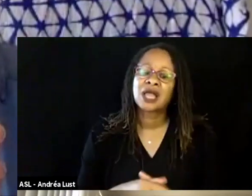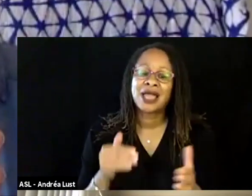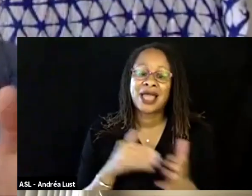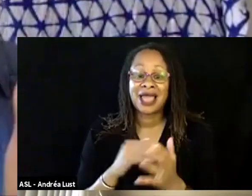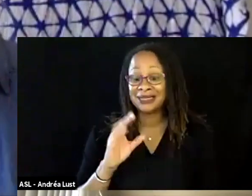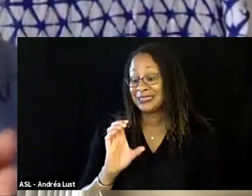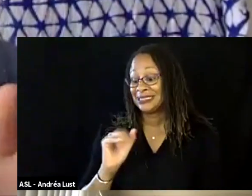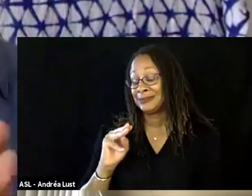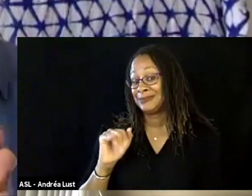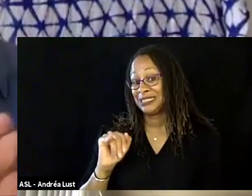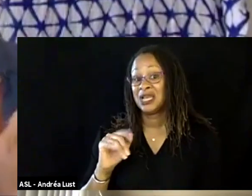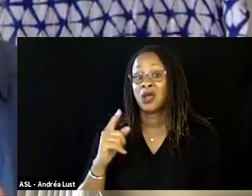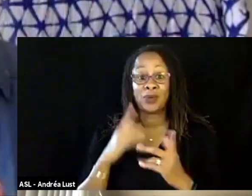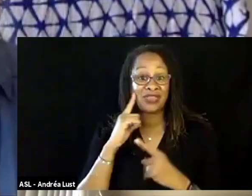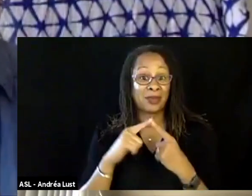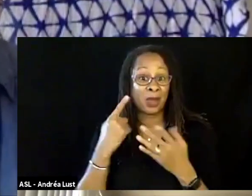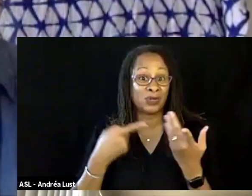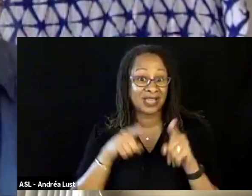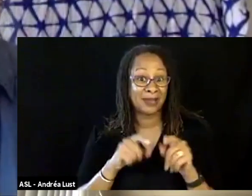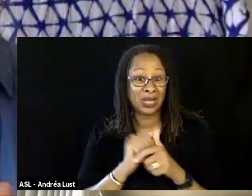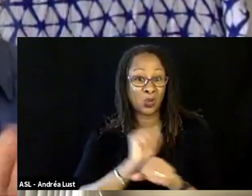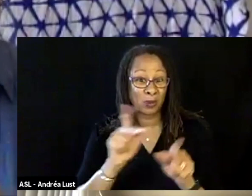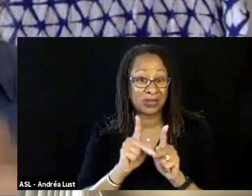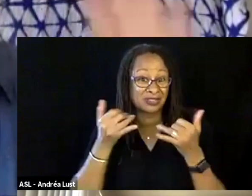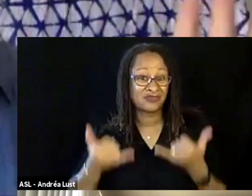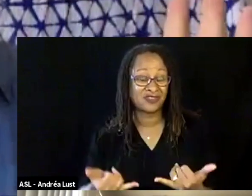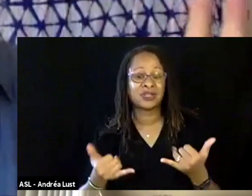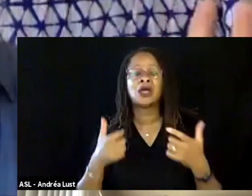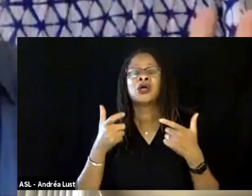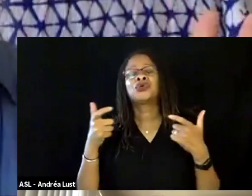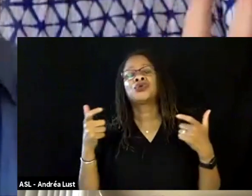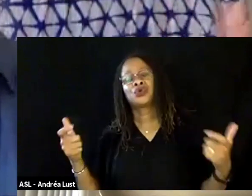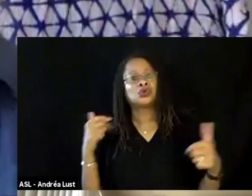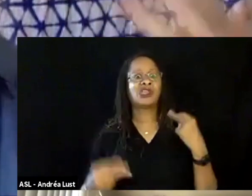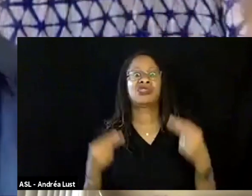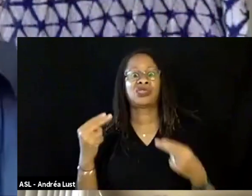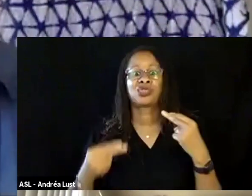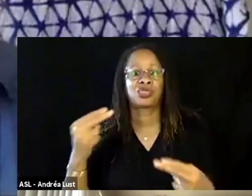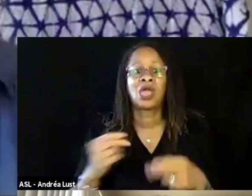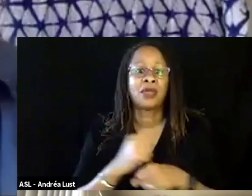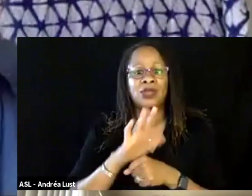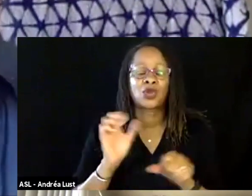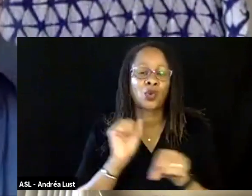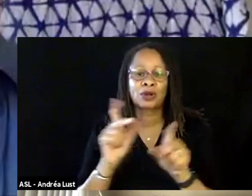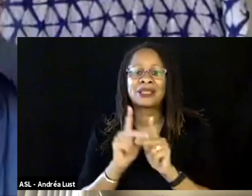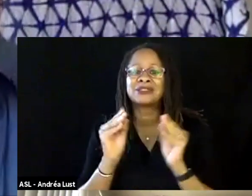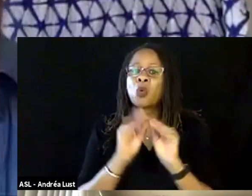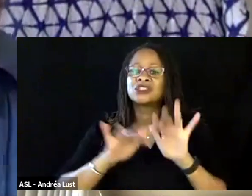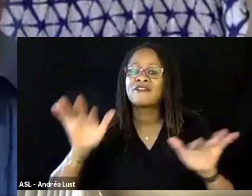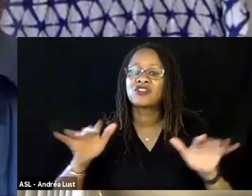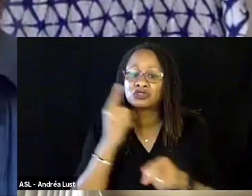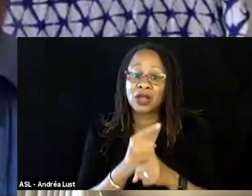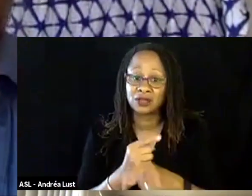think about what's going on in workplaces right now, there is a huge rush to make your workplaces more diverse, right?